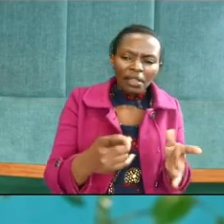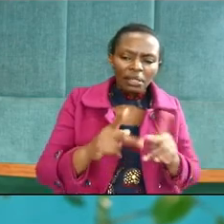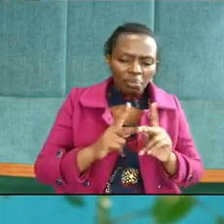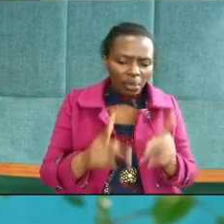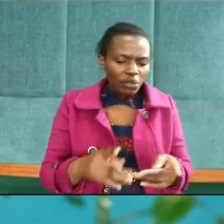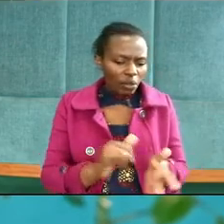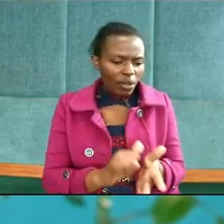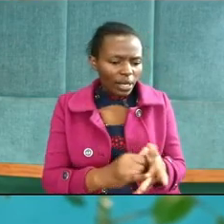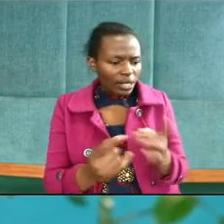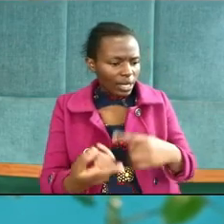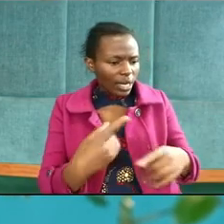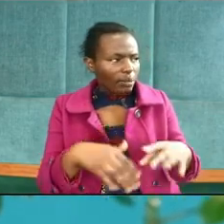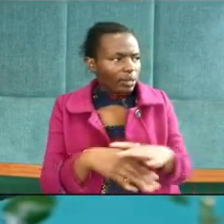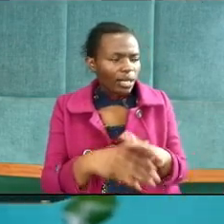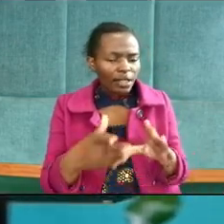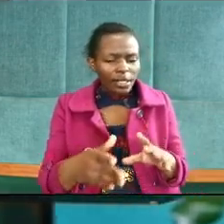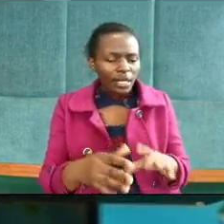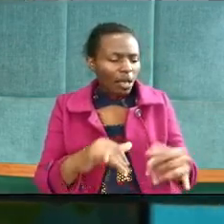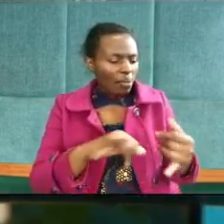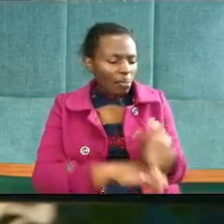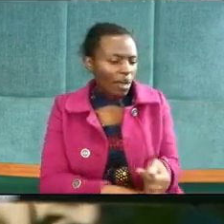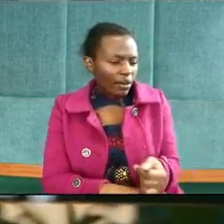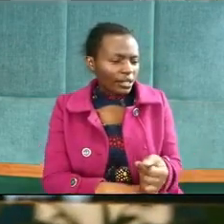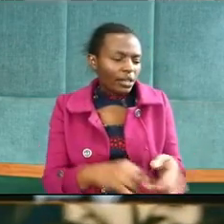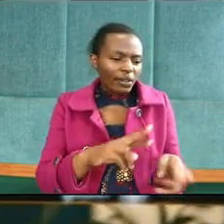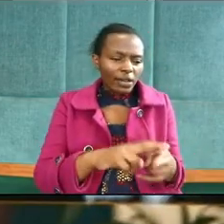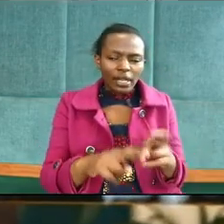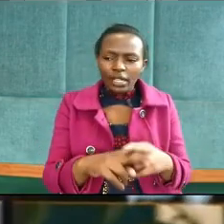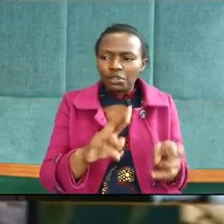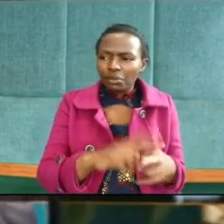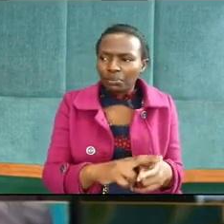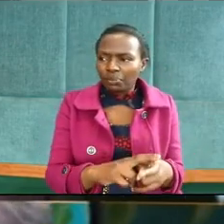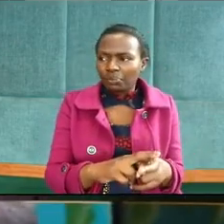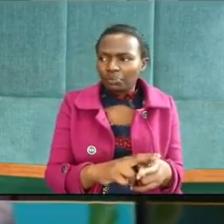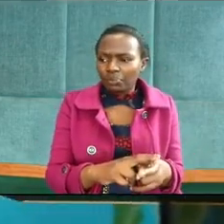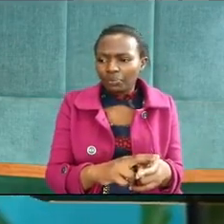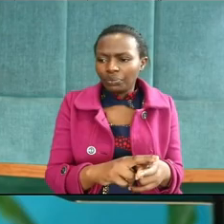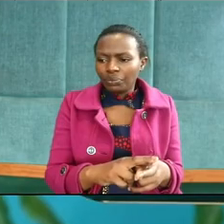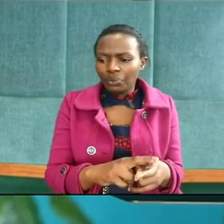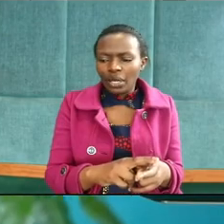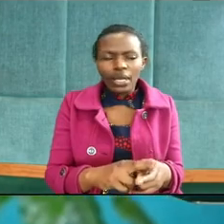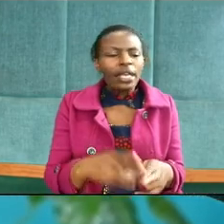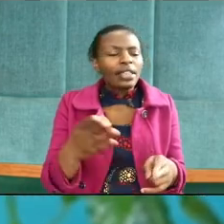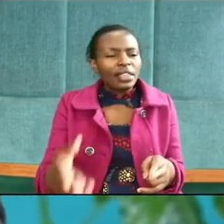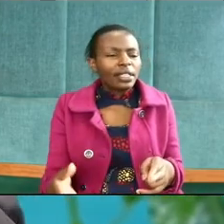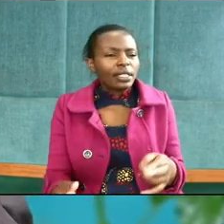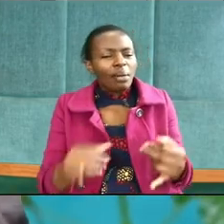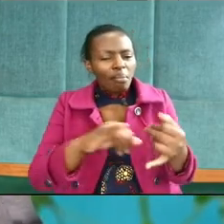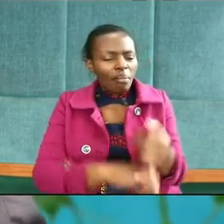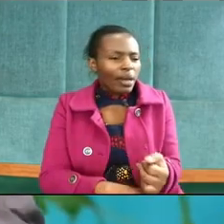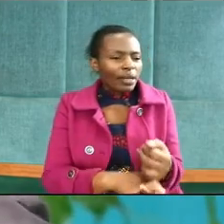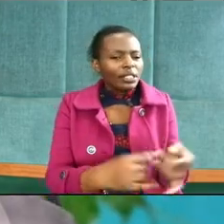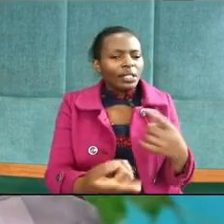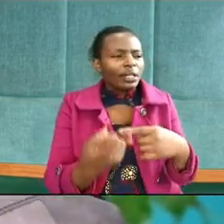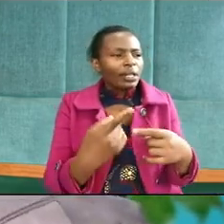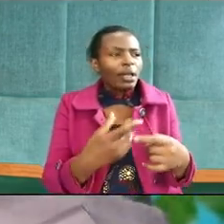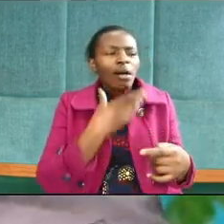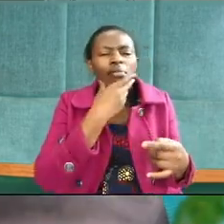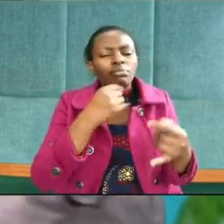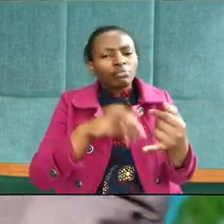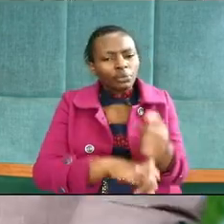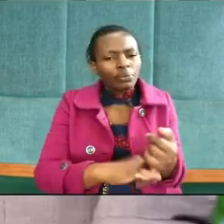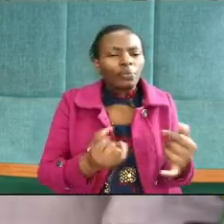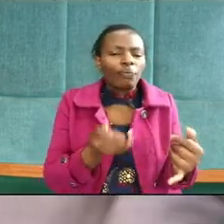into a marriage relationship, a spouse, is brought in order that they may balance the